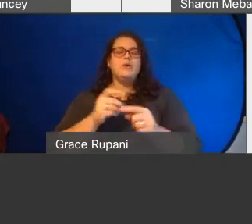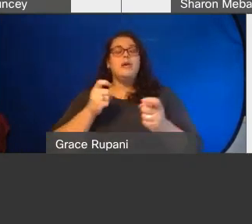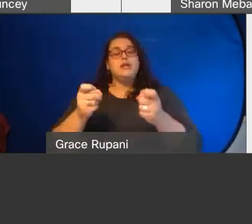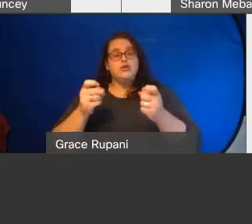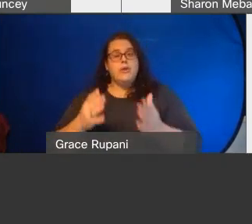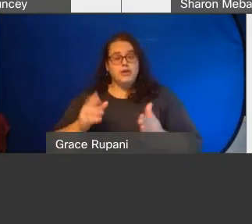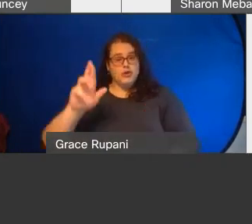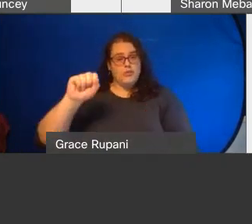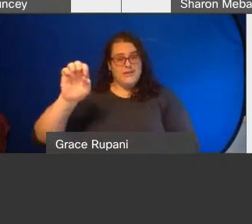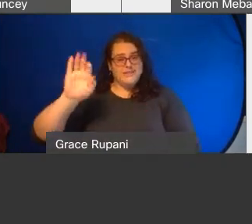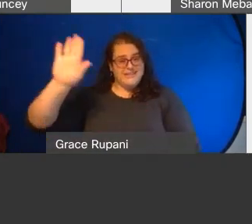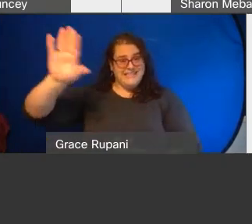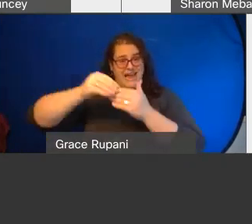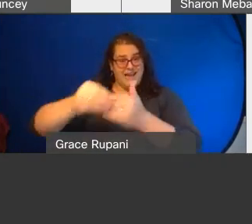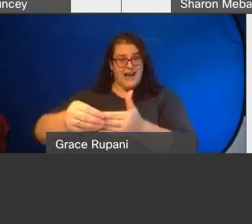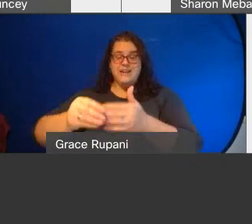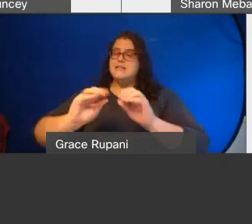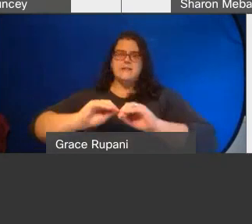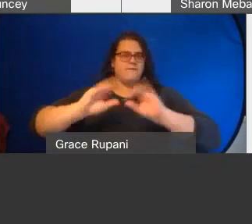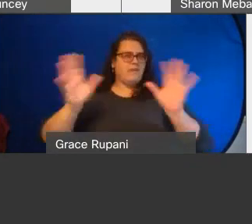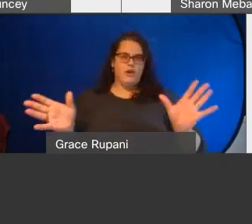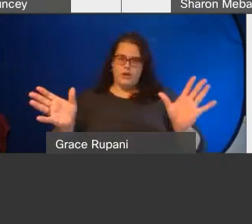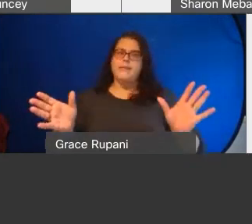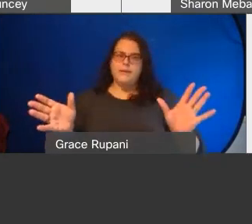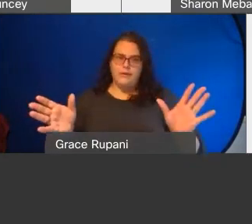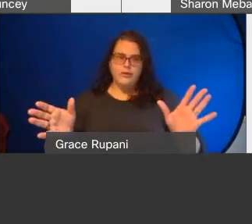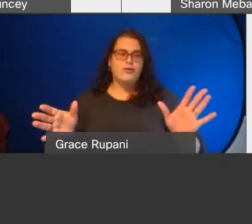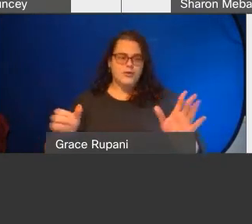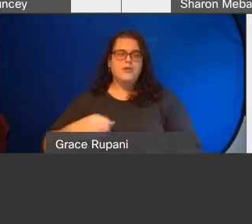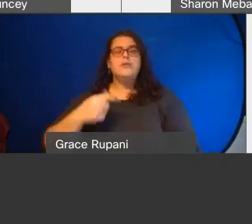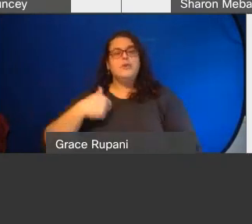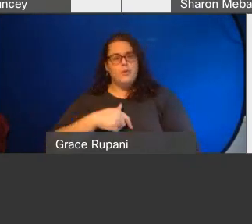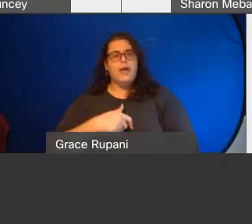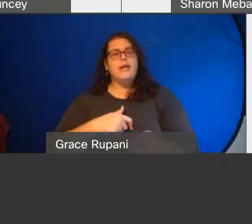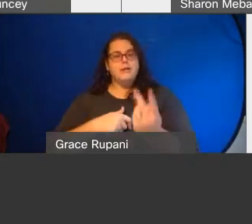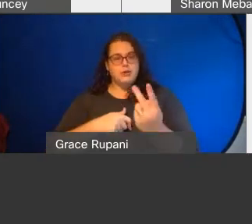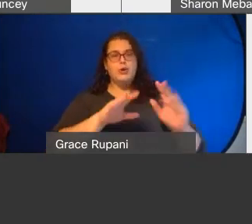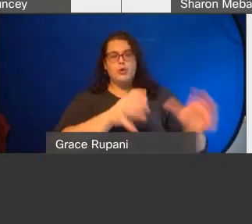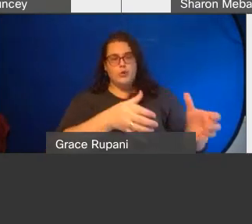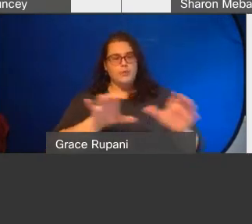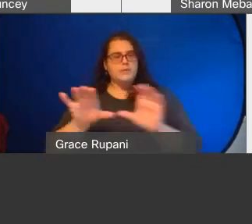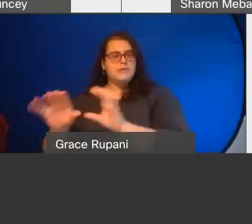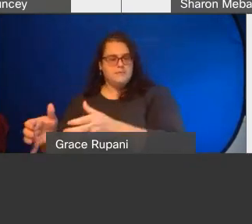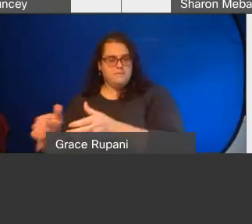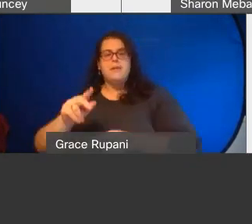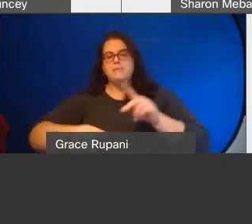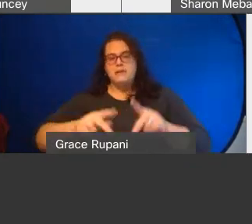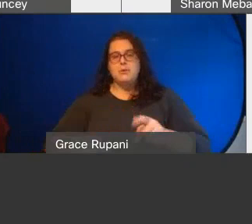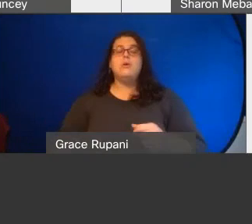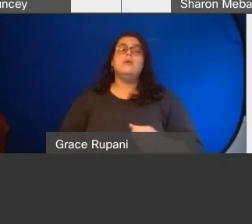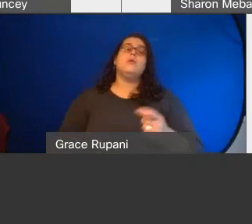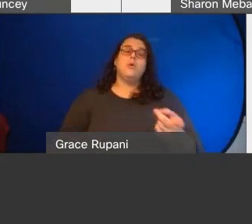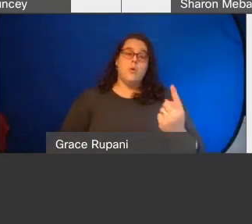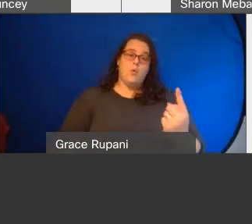clear. What we recognized is we had two groups of people: those who had exhausted their employment